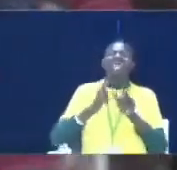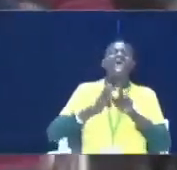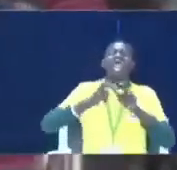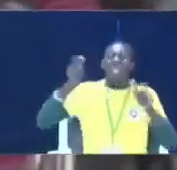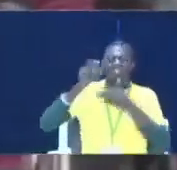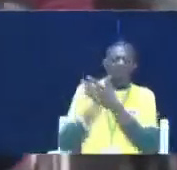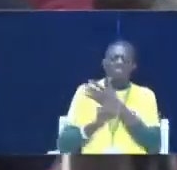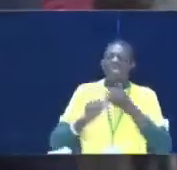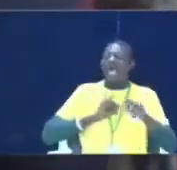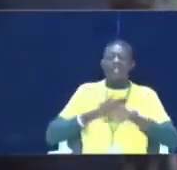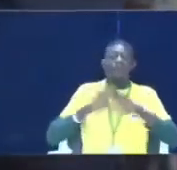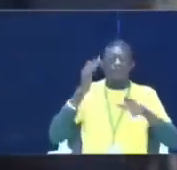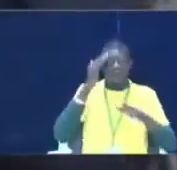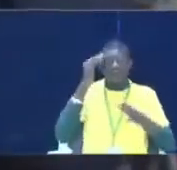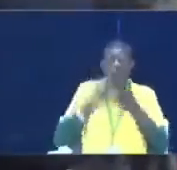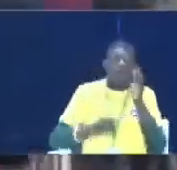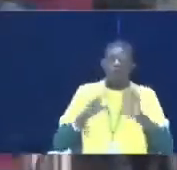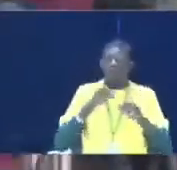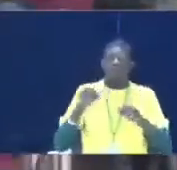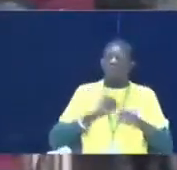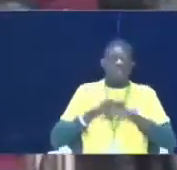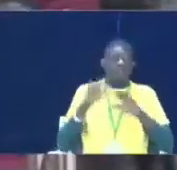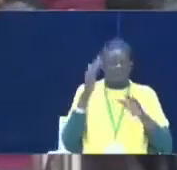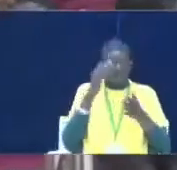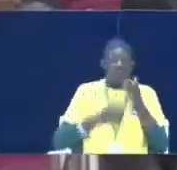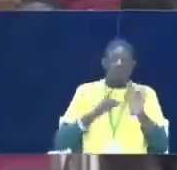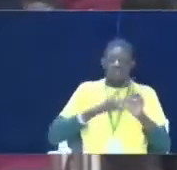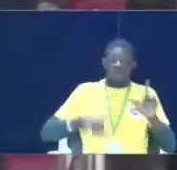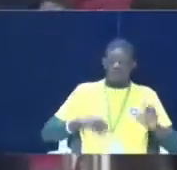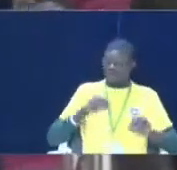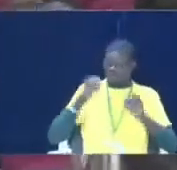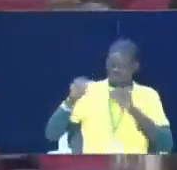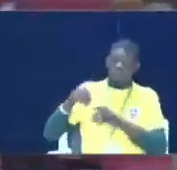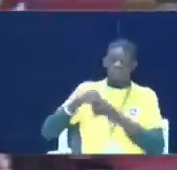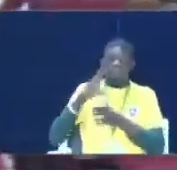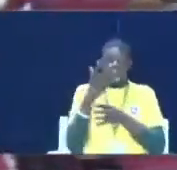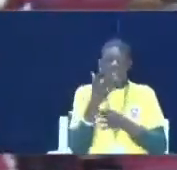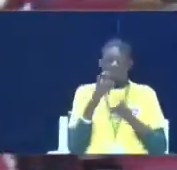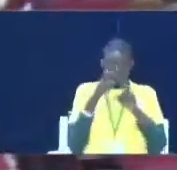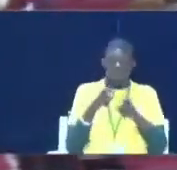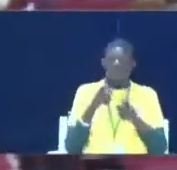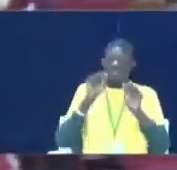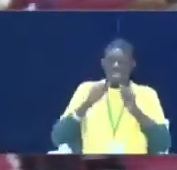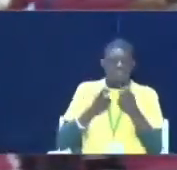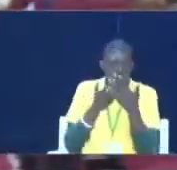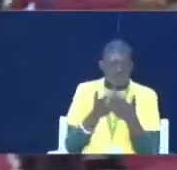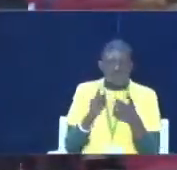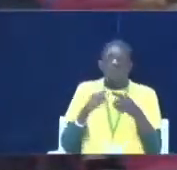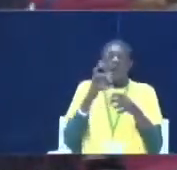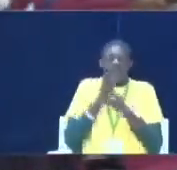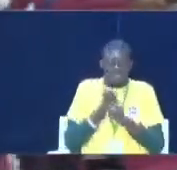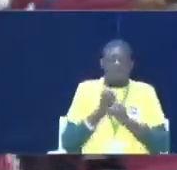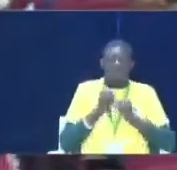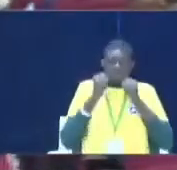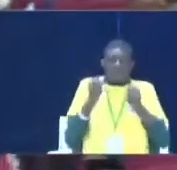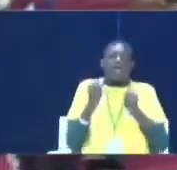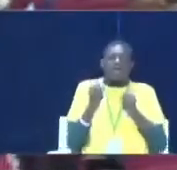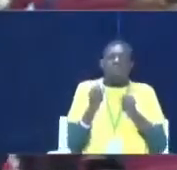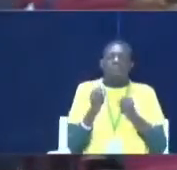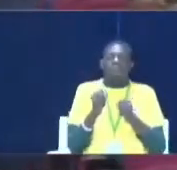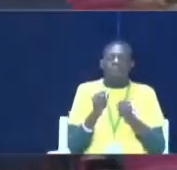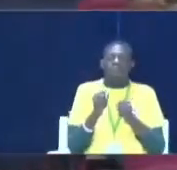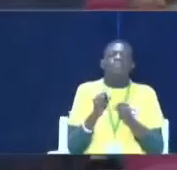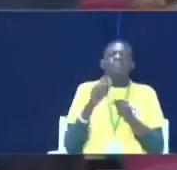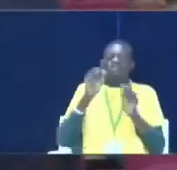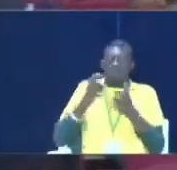I don't know what you are doing. I don't know what the Lord has put in your hand. Can you tarry to carry power? Can you tarry to carry